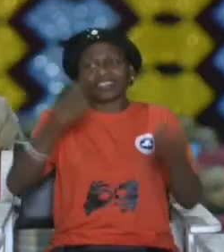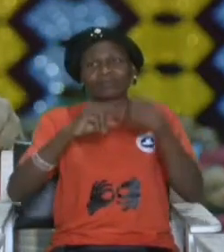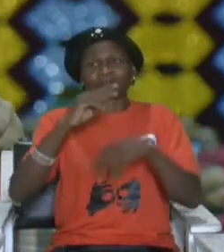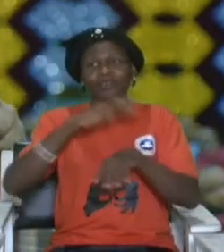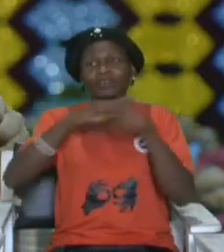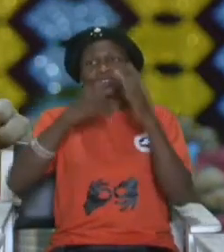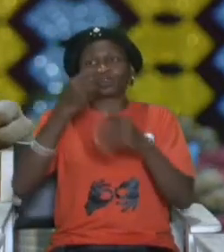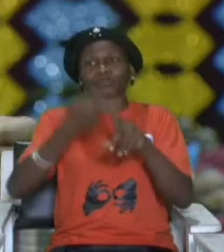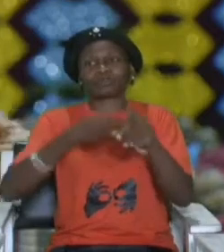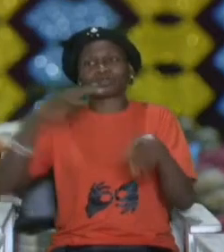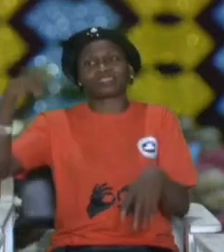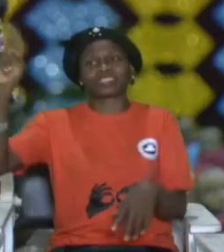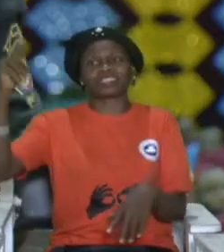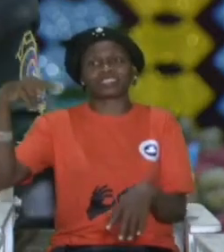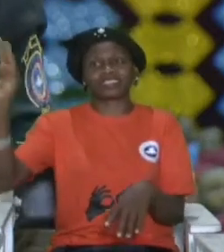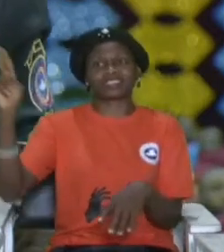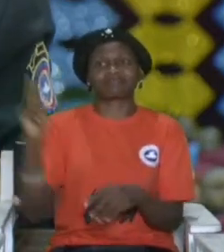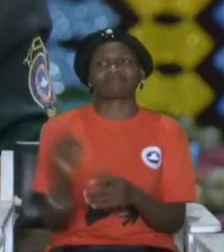way from the north.